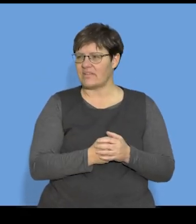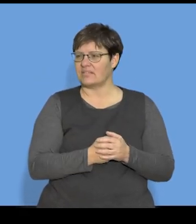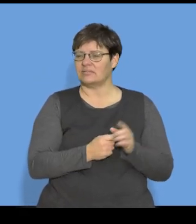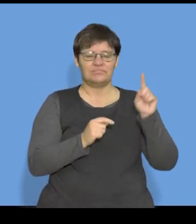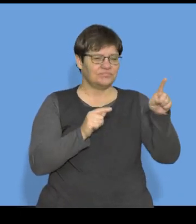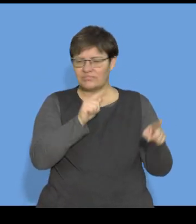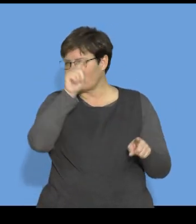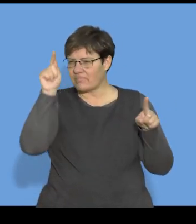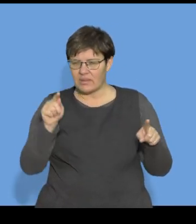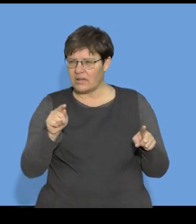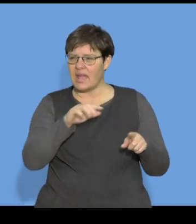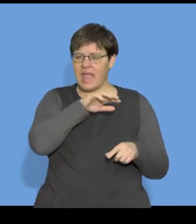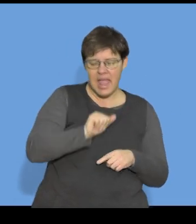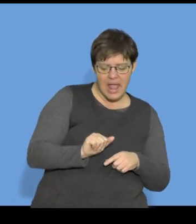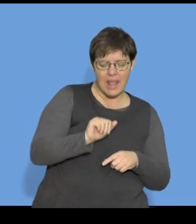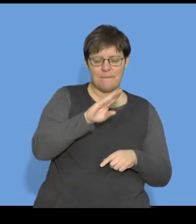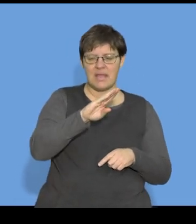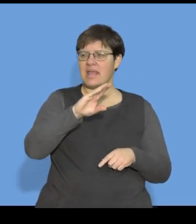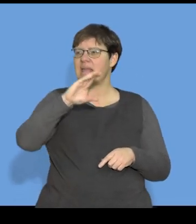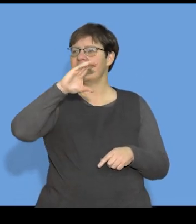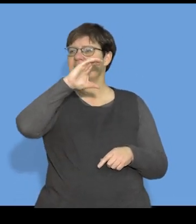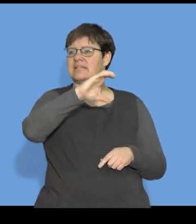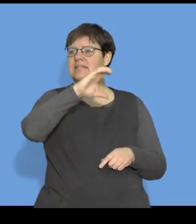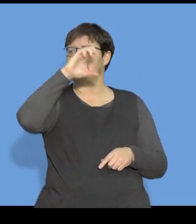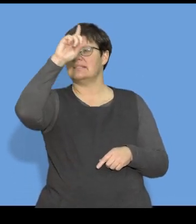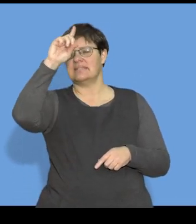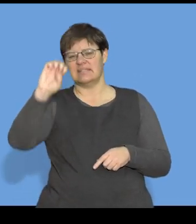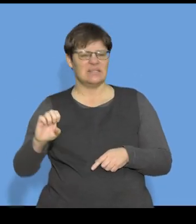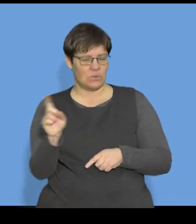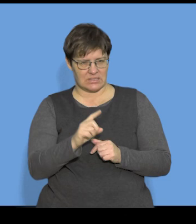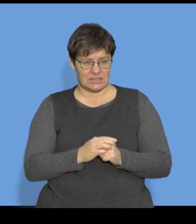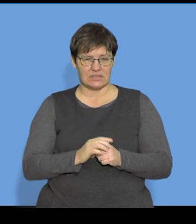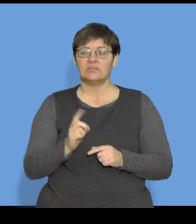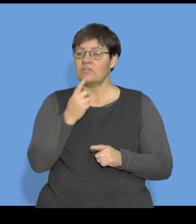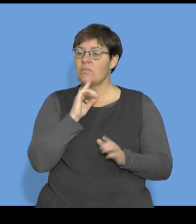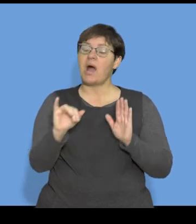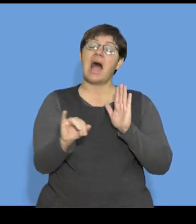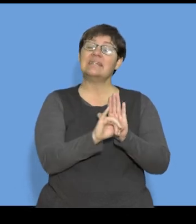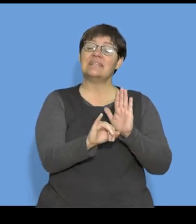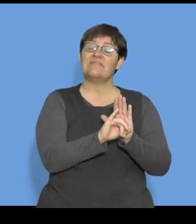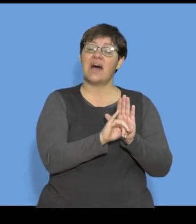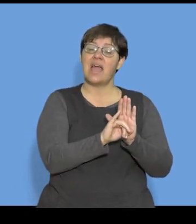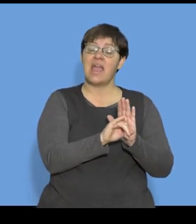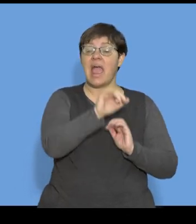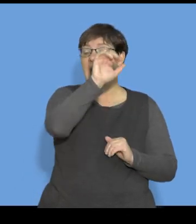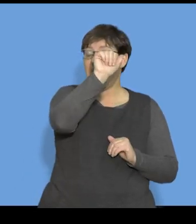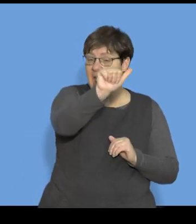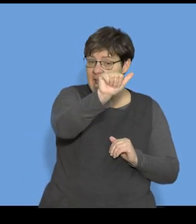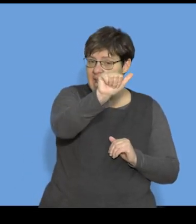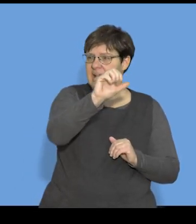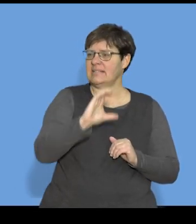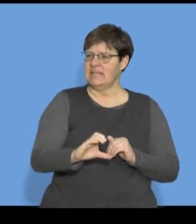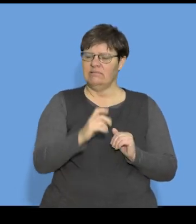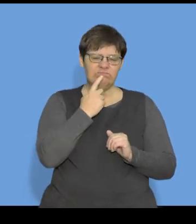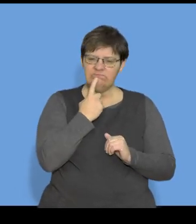those letters that indicates the part of the brain. So the first question will say you have to identify A and